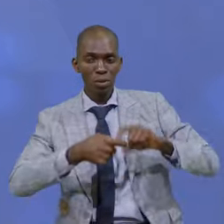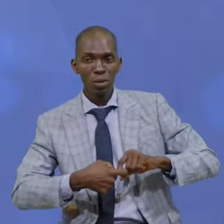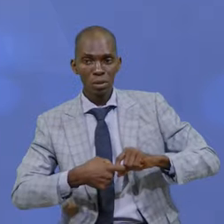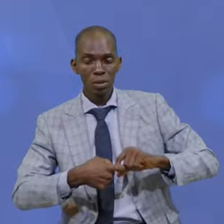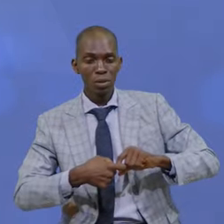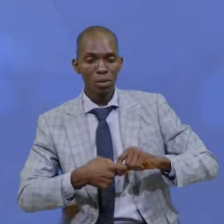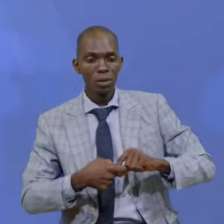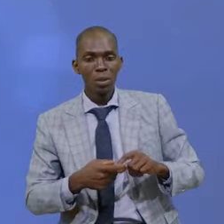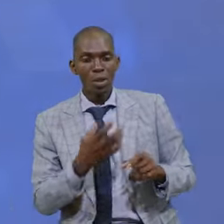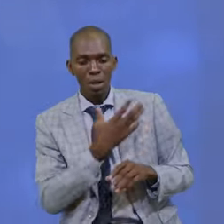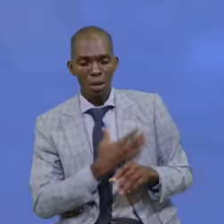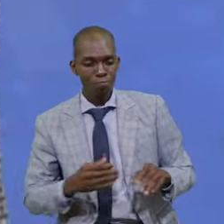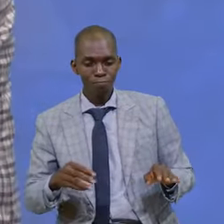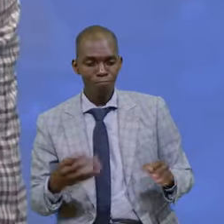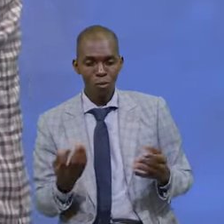in stocks,